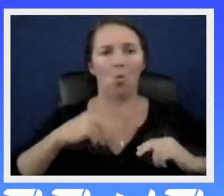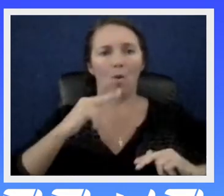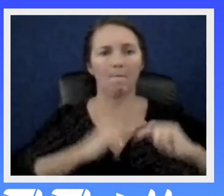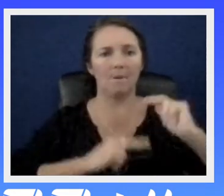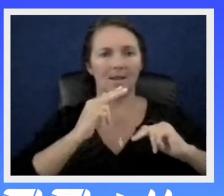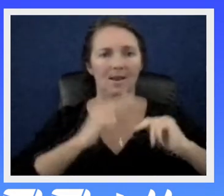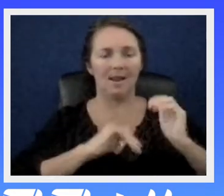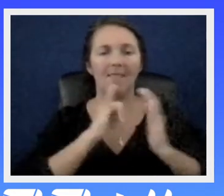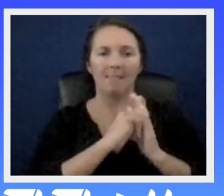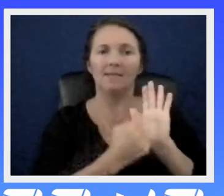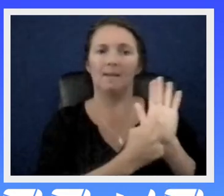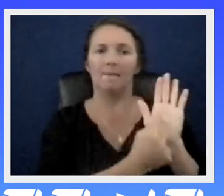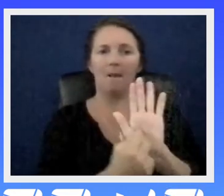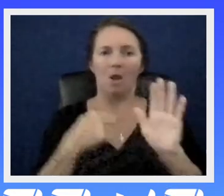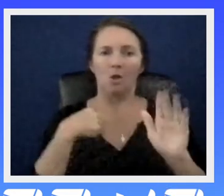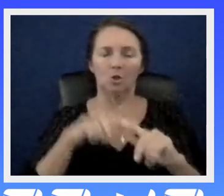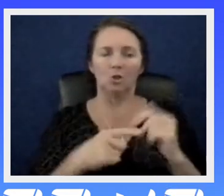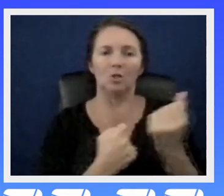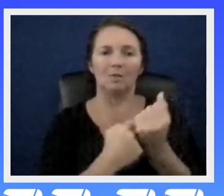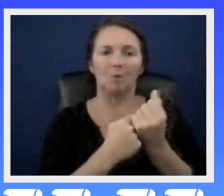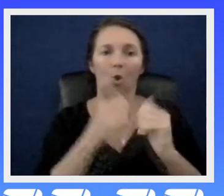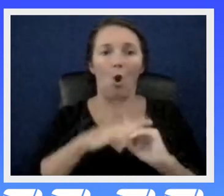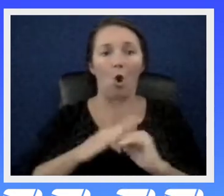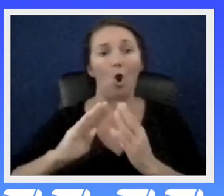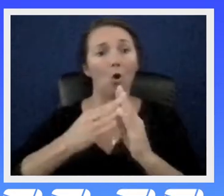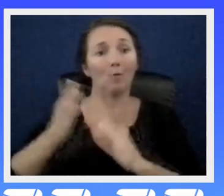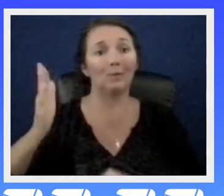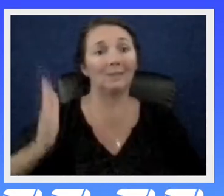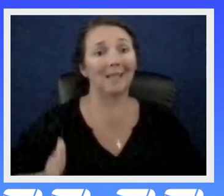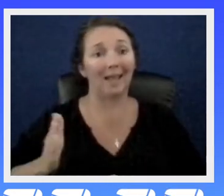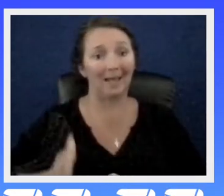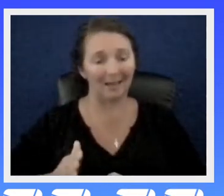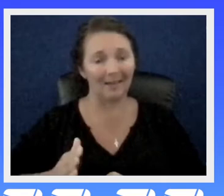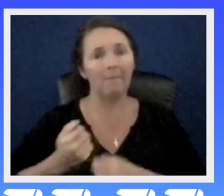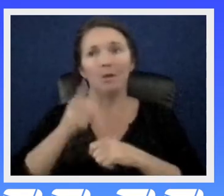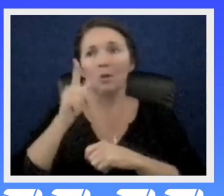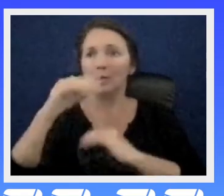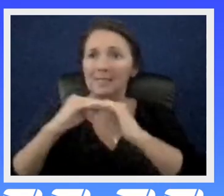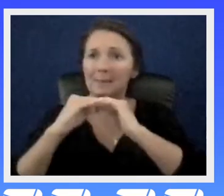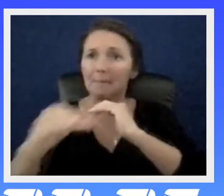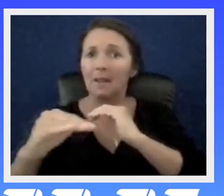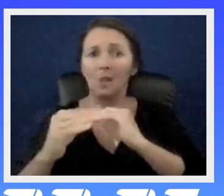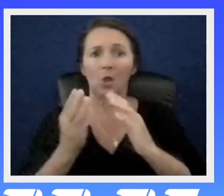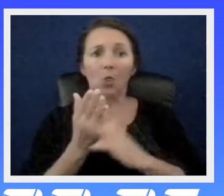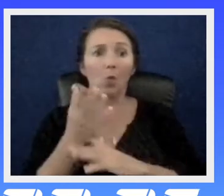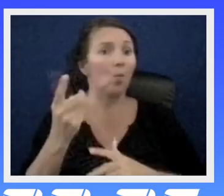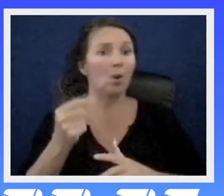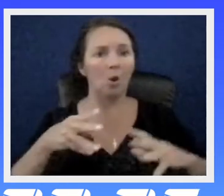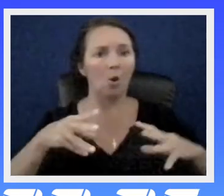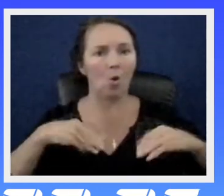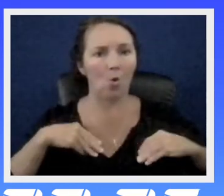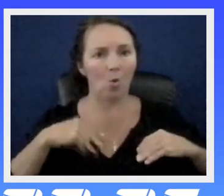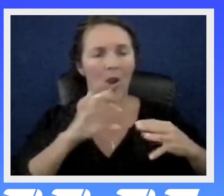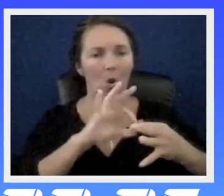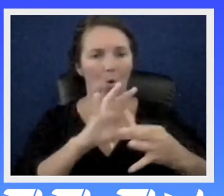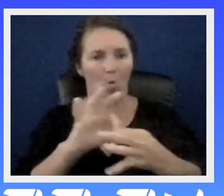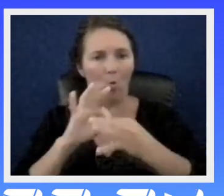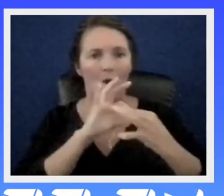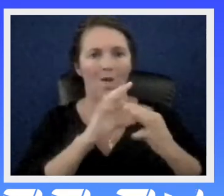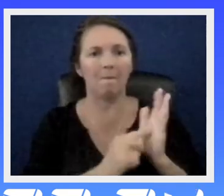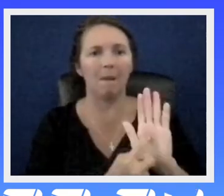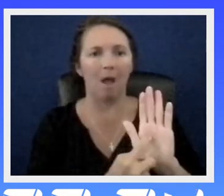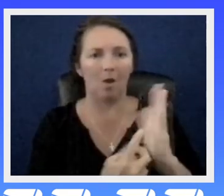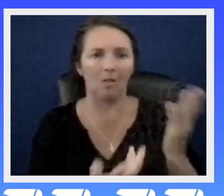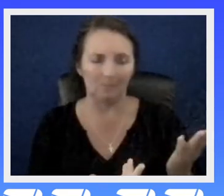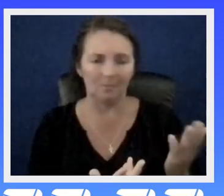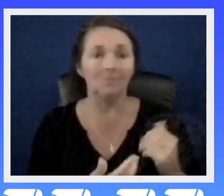we should be supporting on the community side, ensuring that that stability comes through ownership and through cooperative models. The city also should be